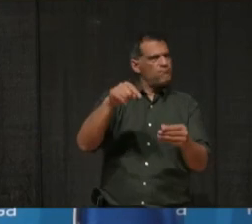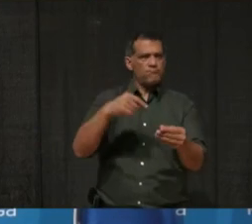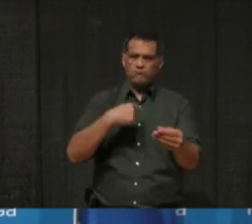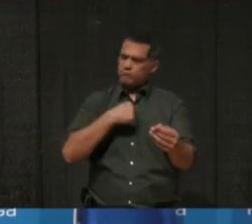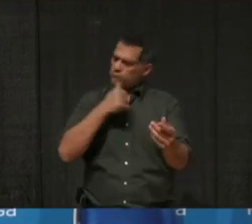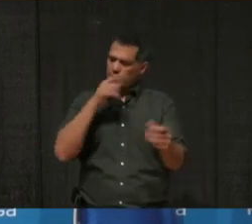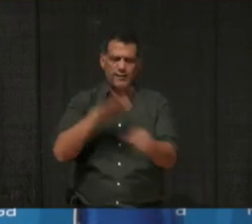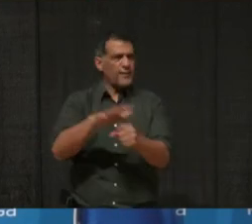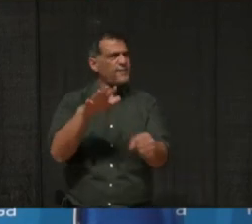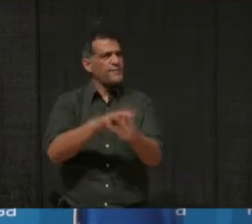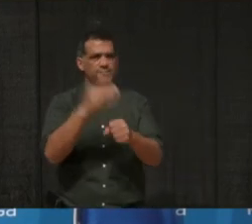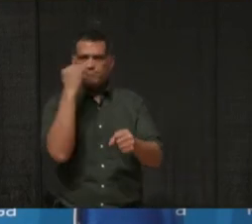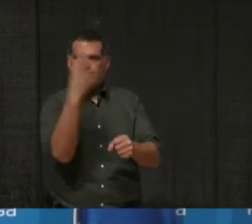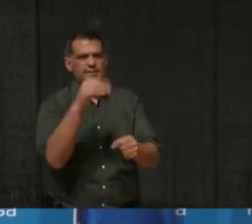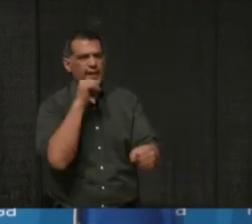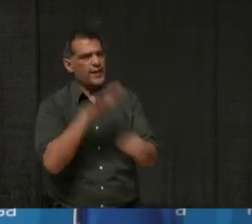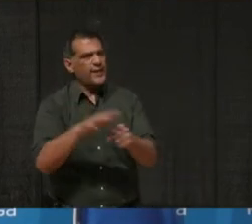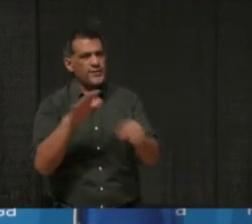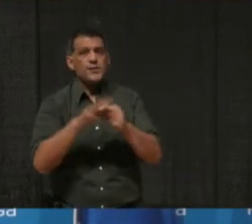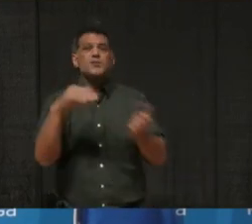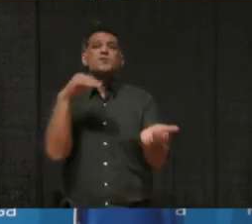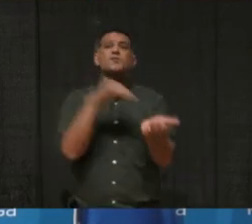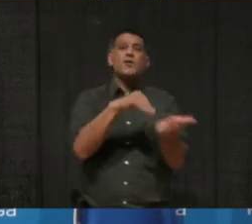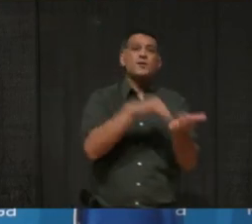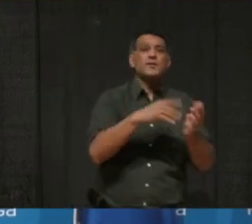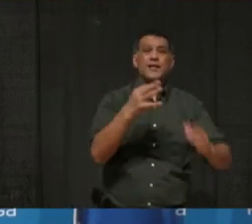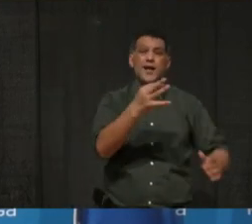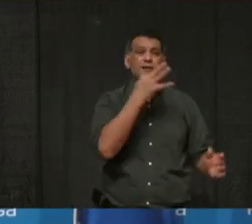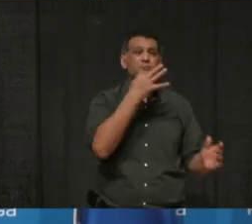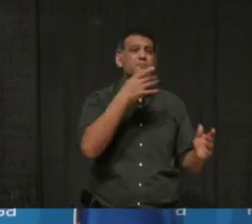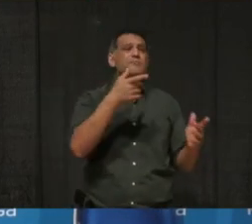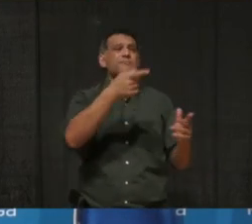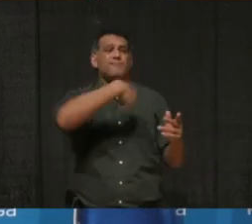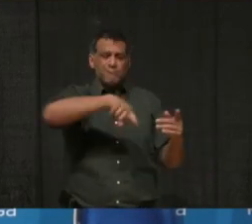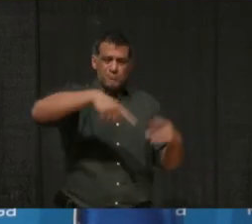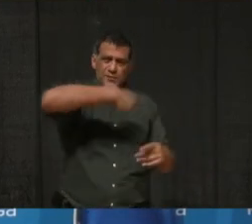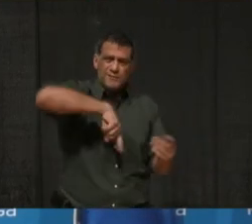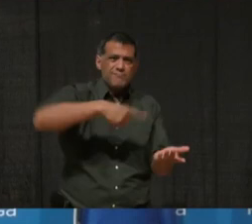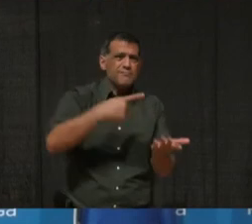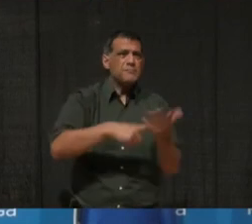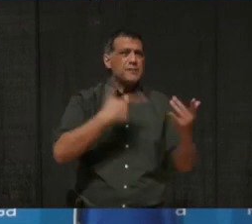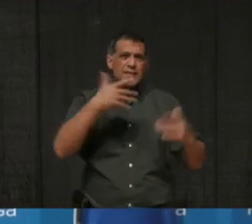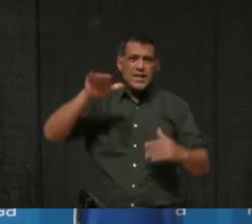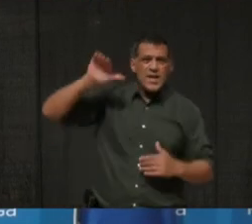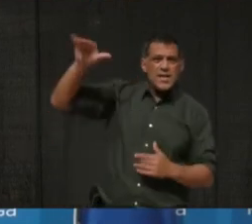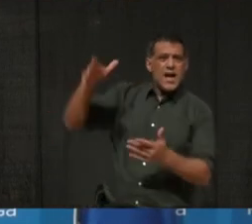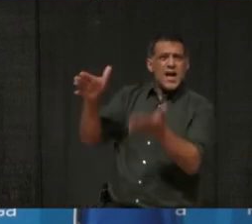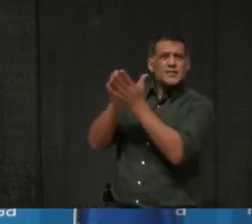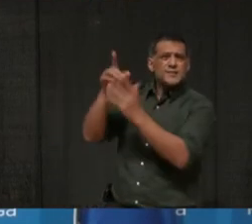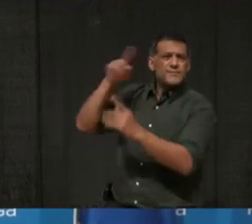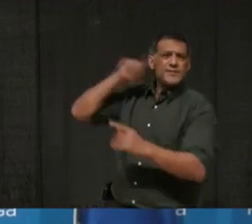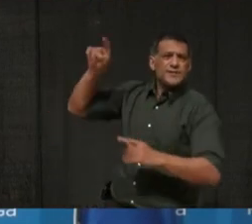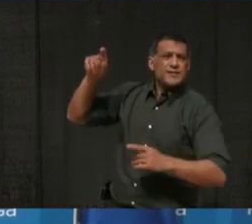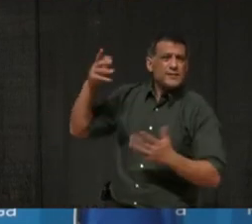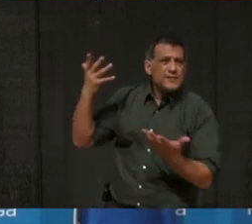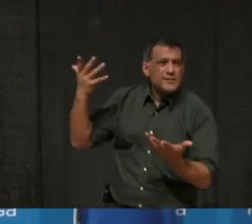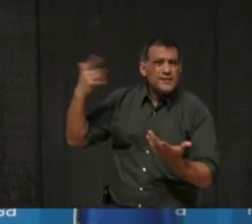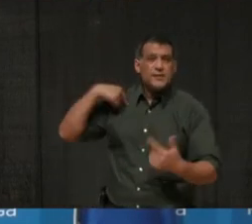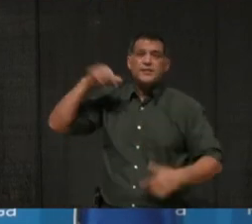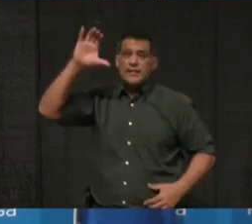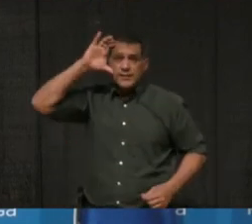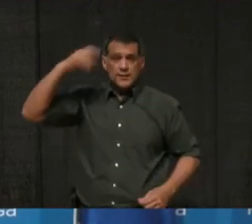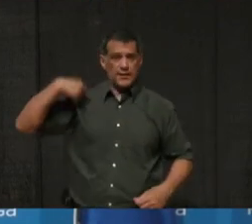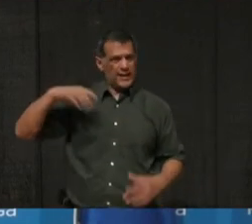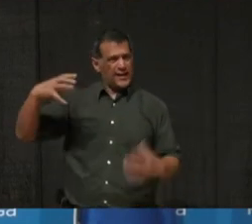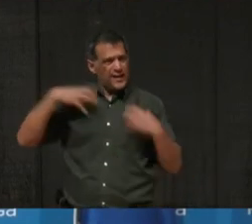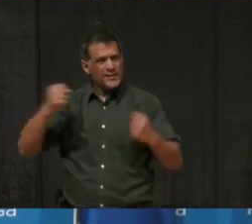health experts have been calling on this for months. We always say that we must listen to our health experts.